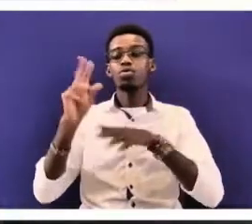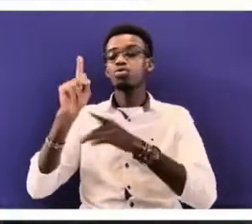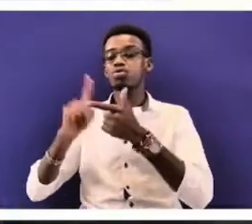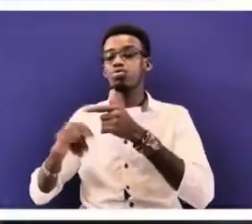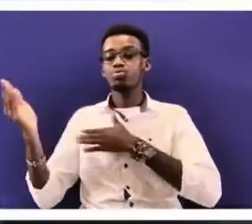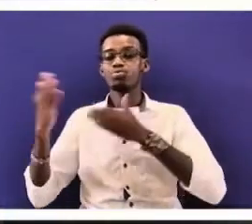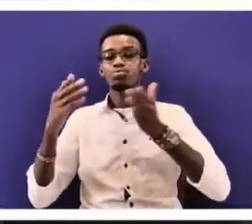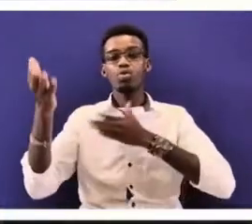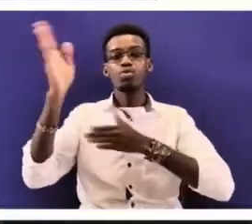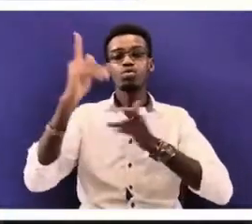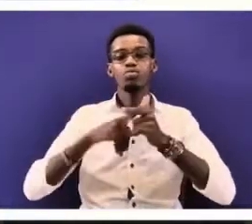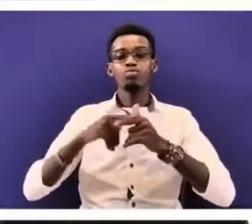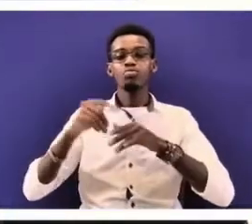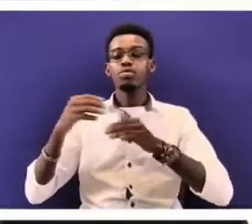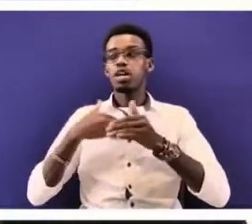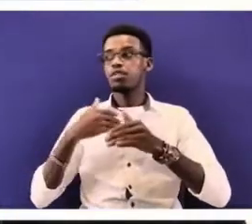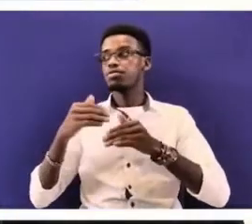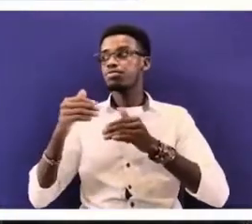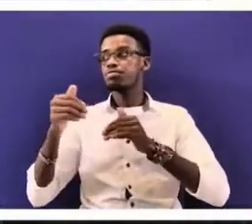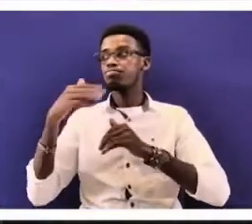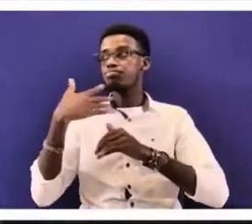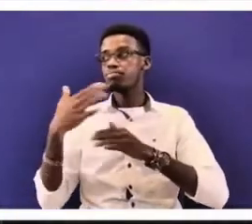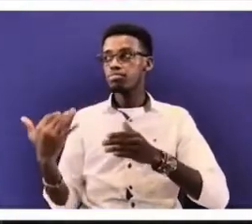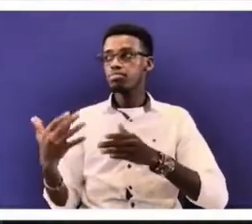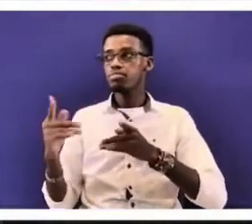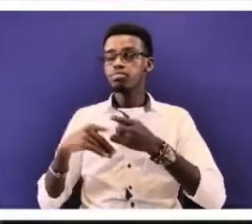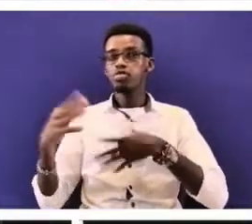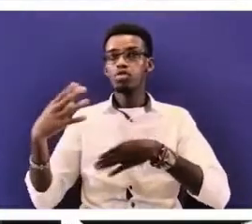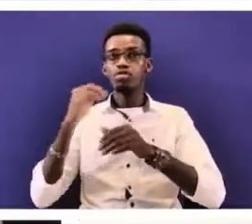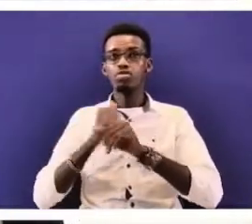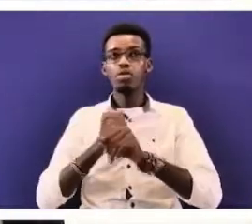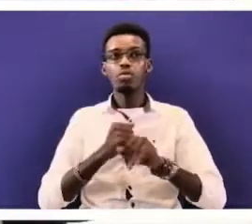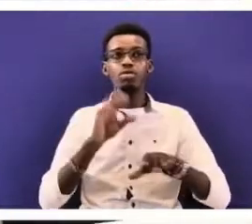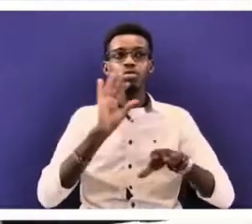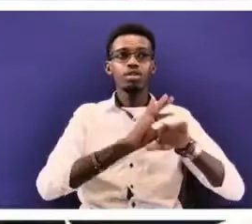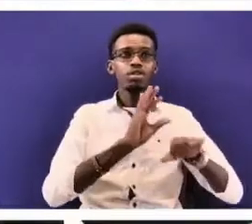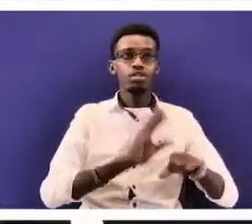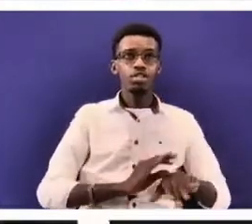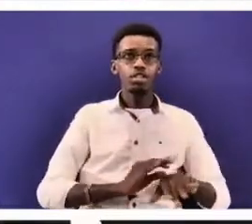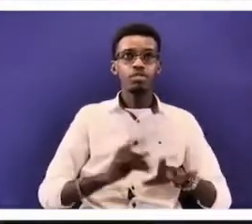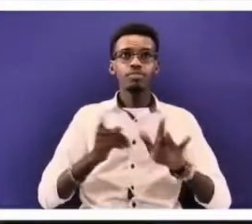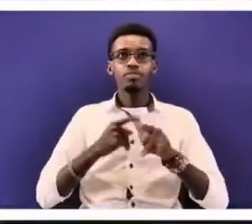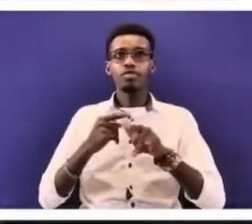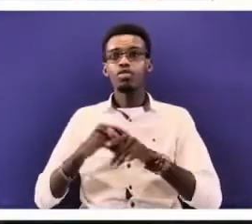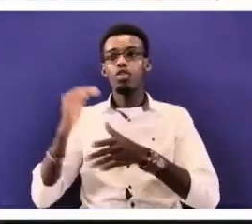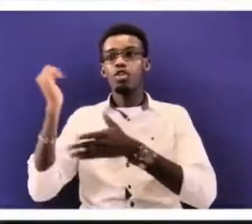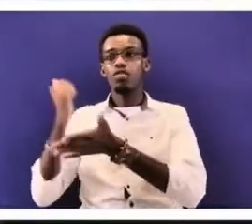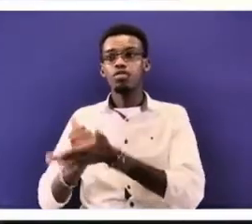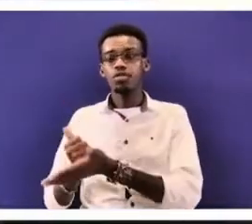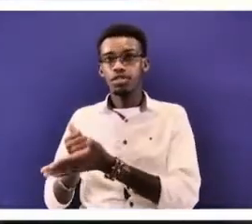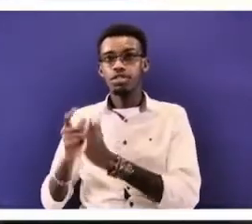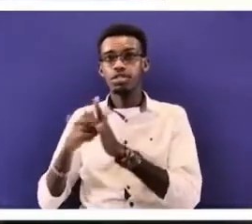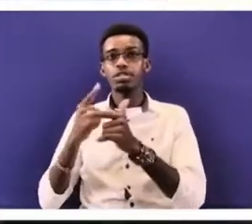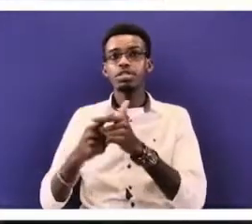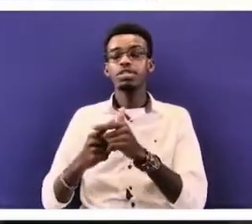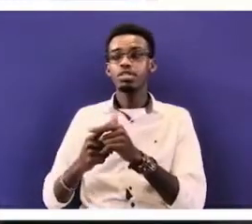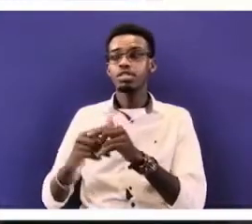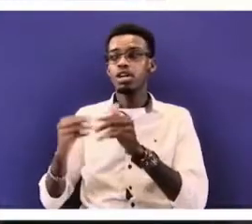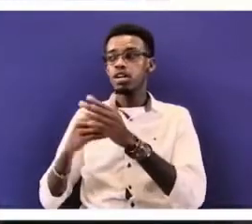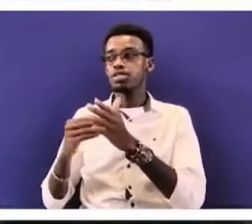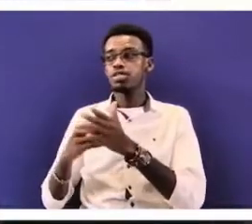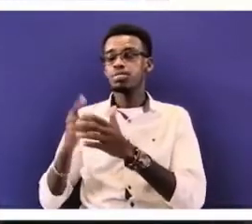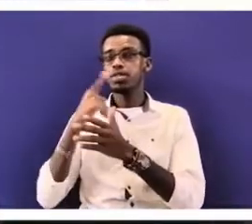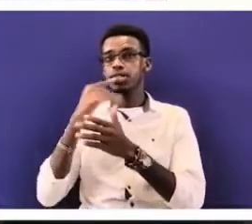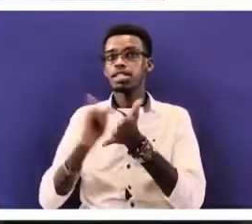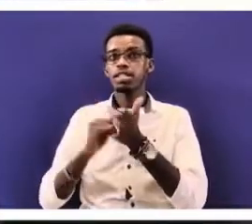invite God into anything. We go to work, we go to church, we go to our office, and we don't stop to say,